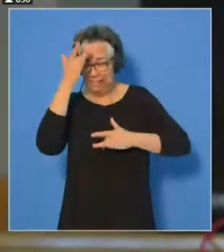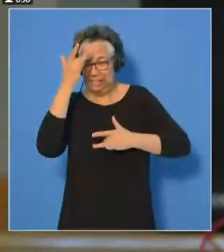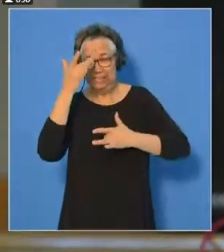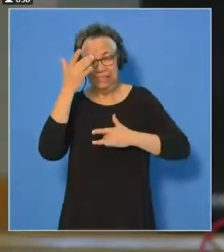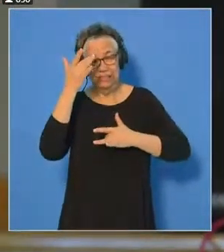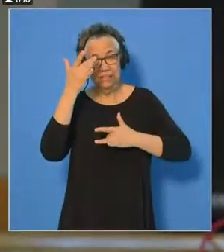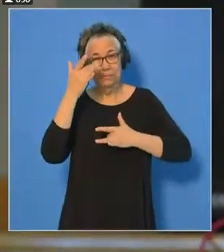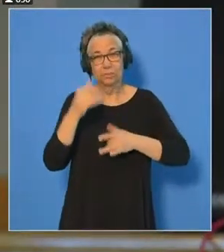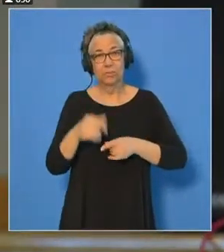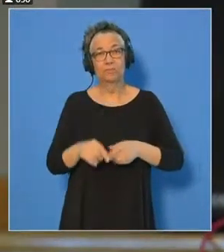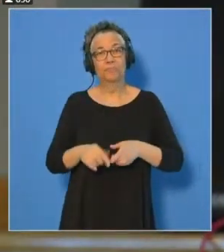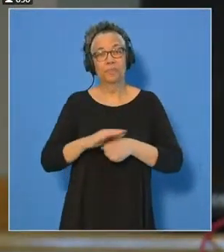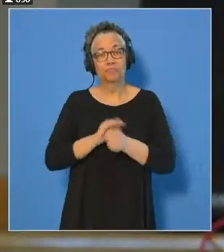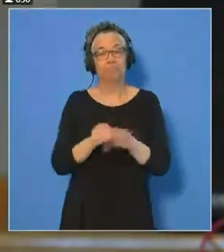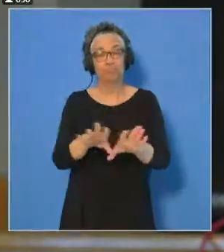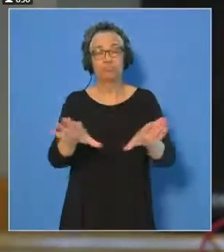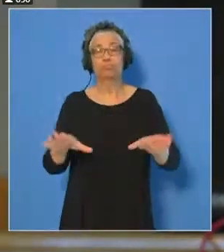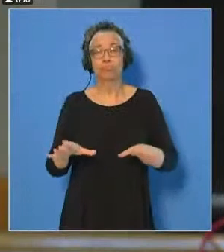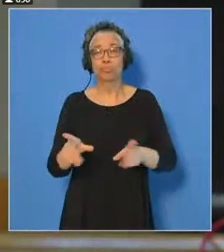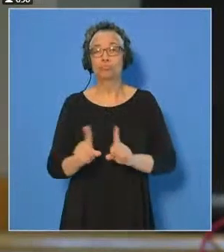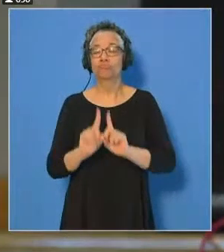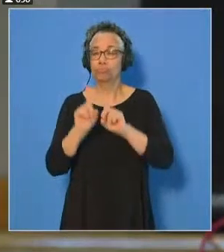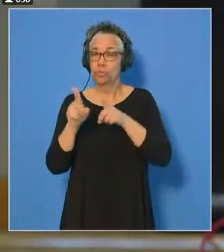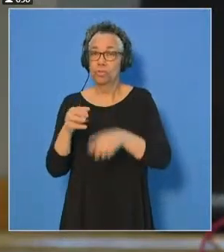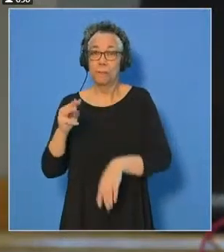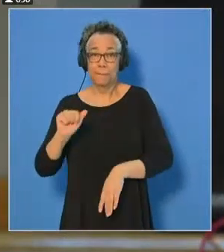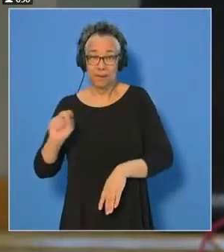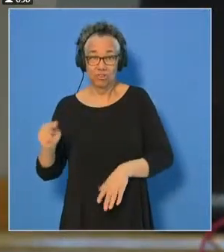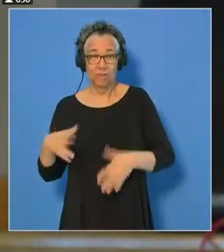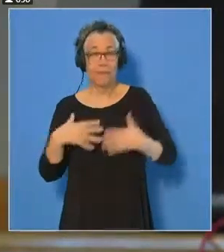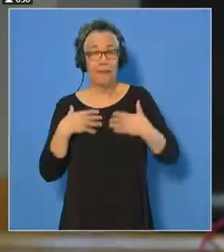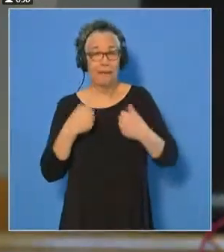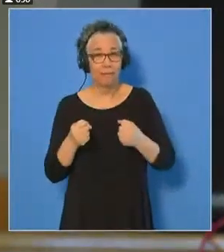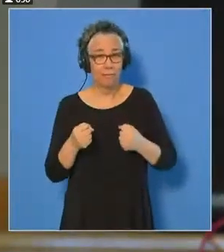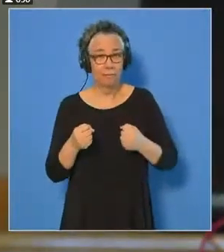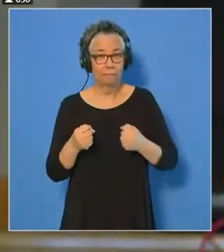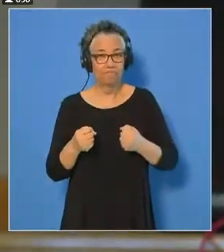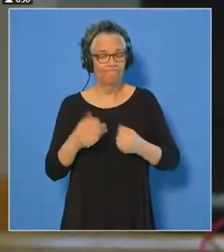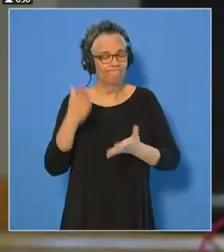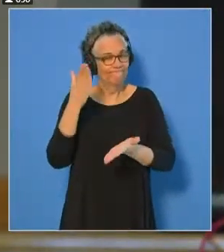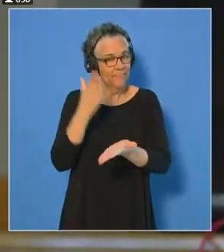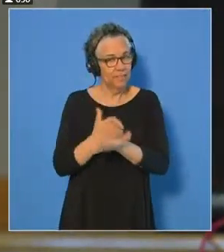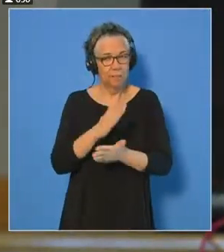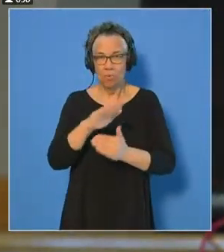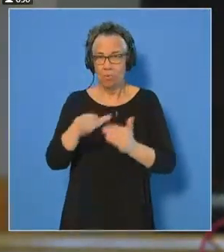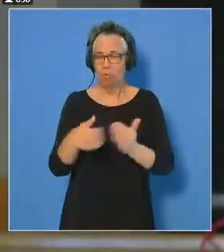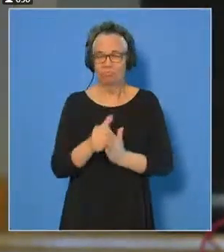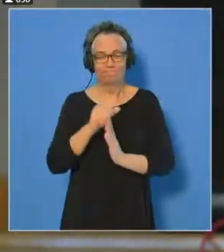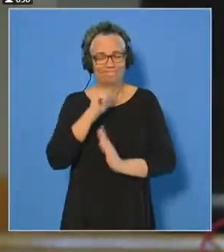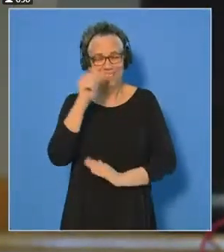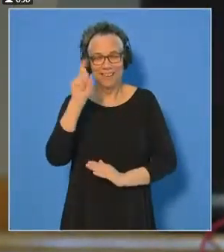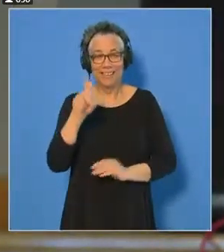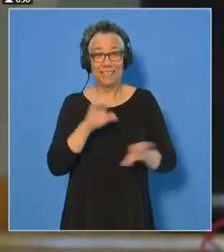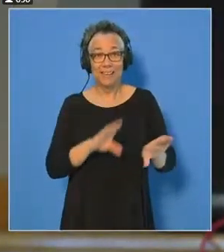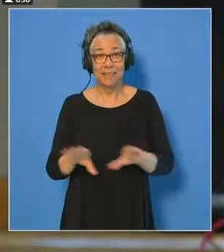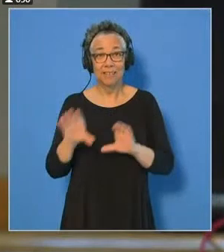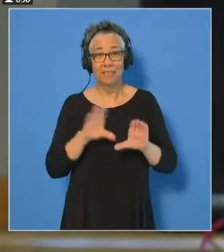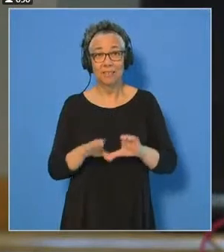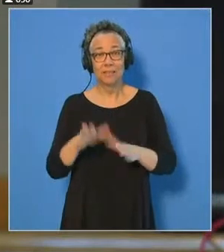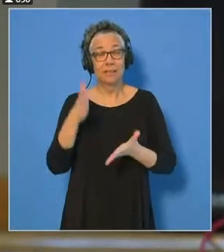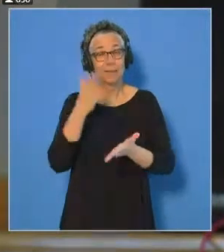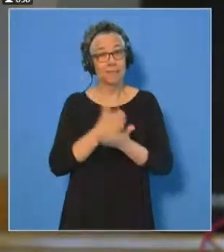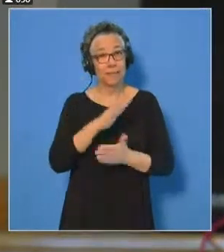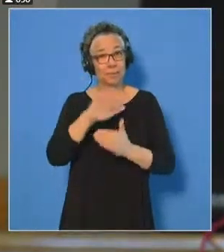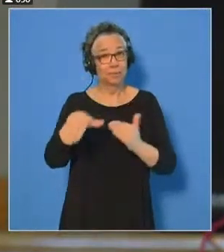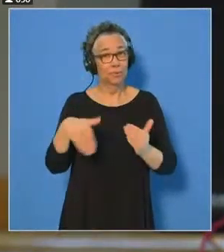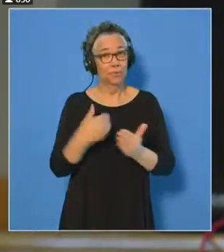fever in any residents or staff to the Ministry of Health. Discontinue all non-essential activities, discontinue all